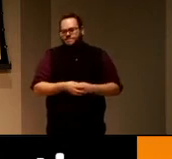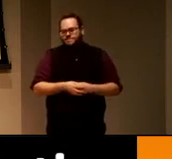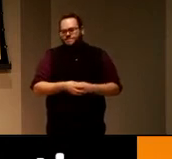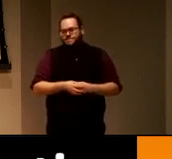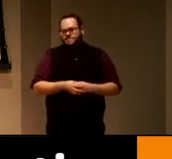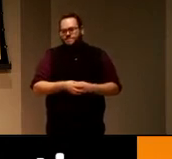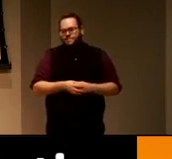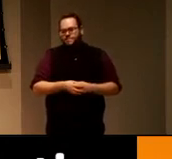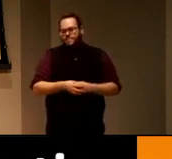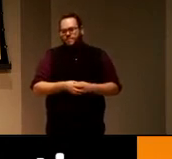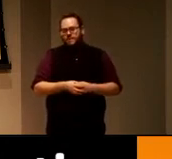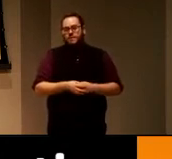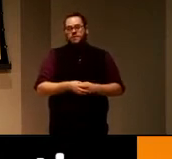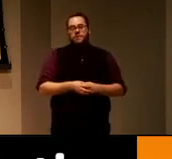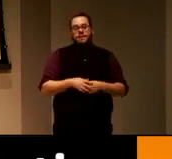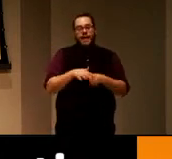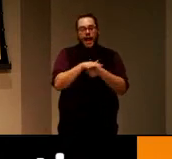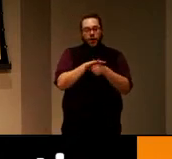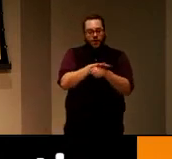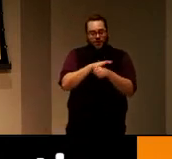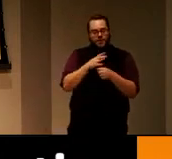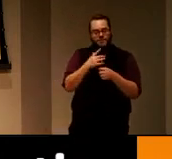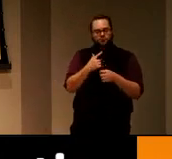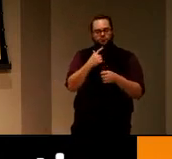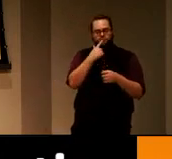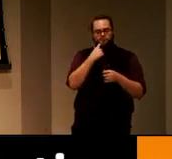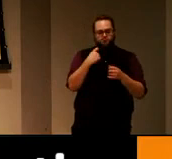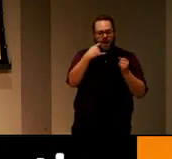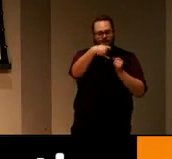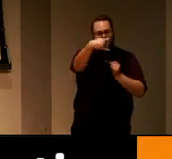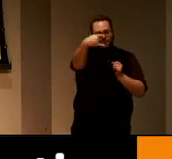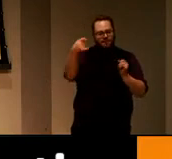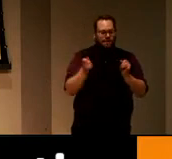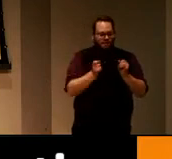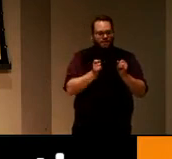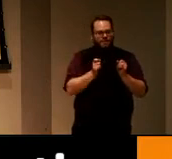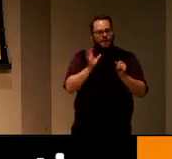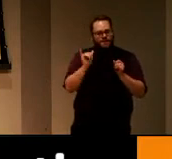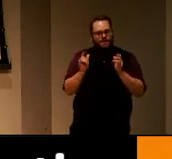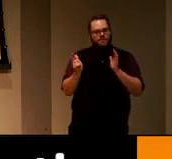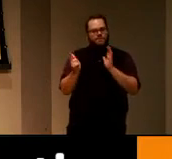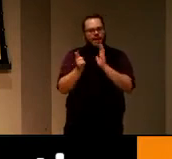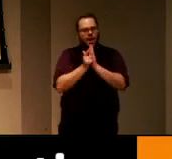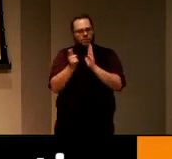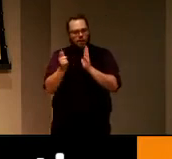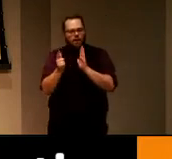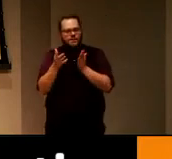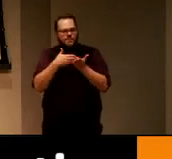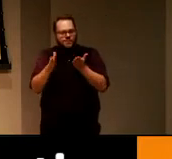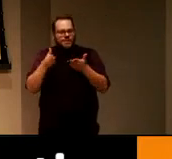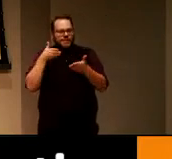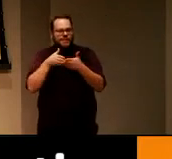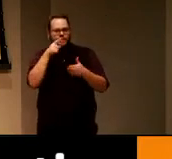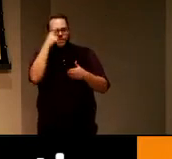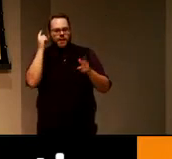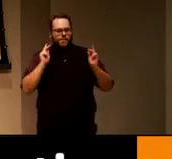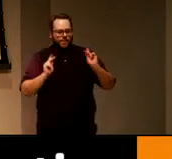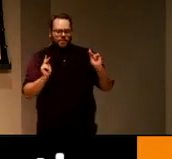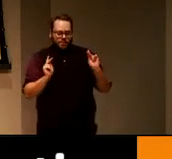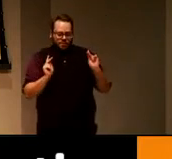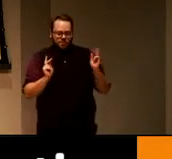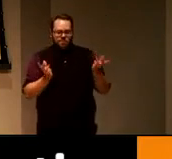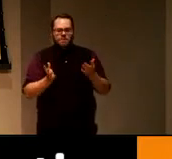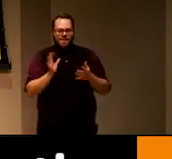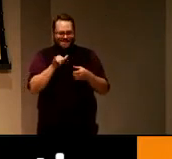areas that are previously redlined, which is now outlawed discriminatory practice against blacks,